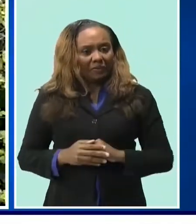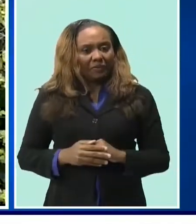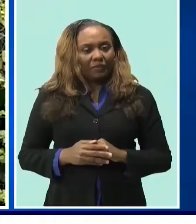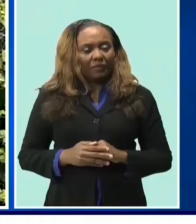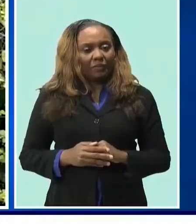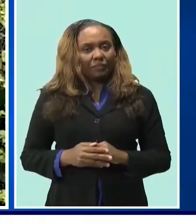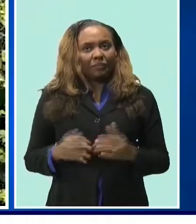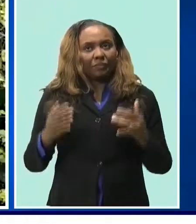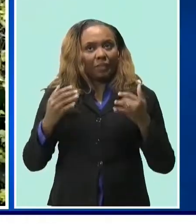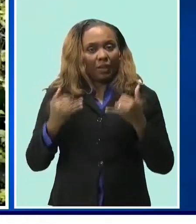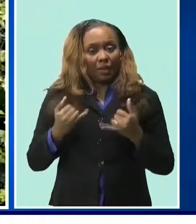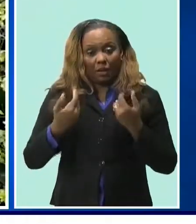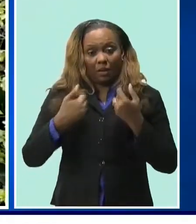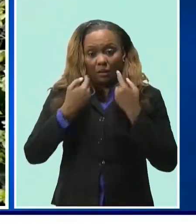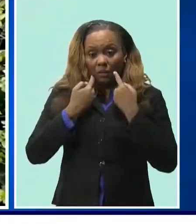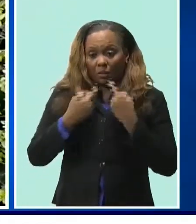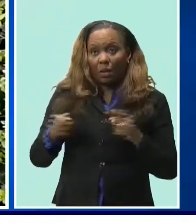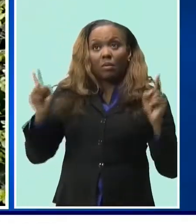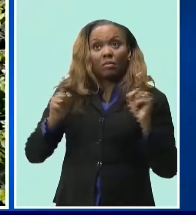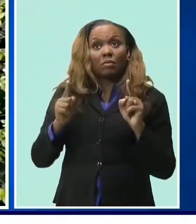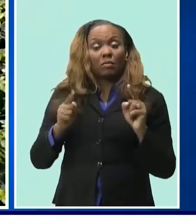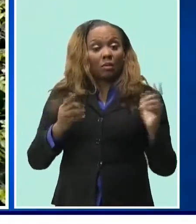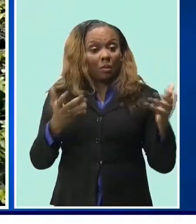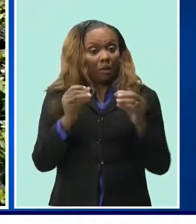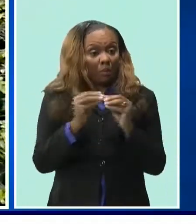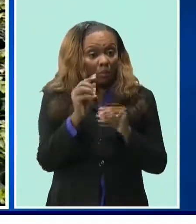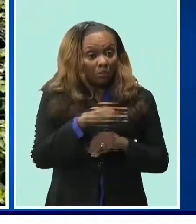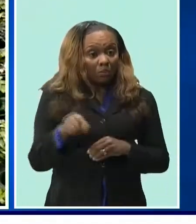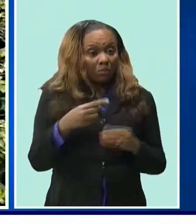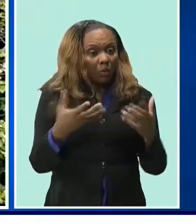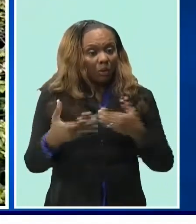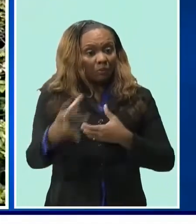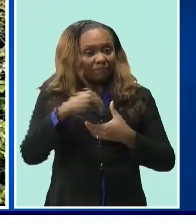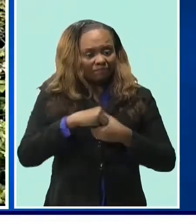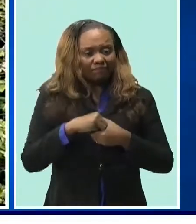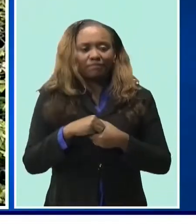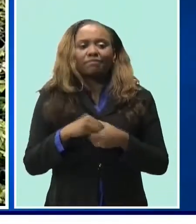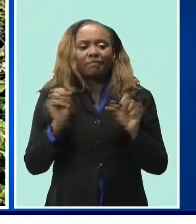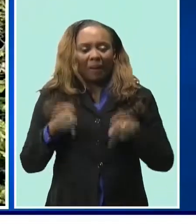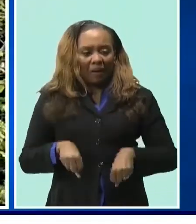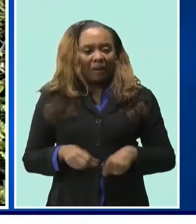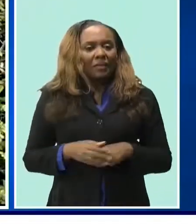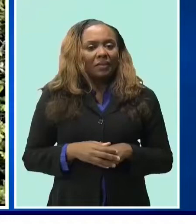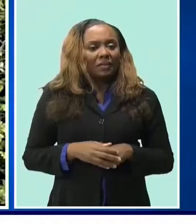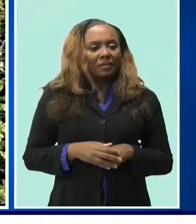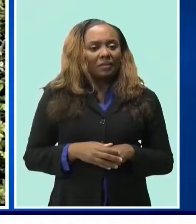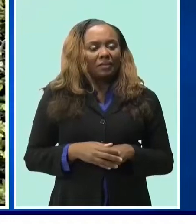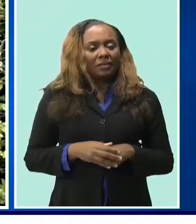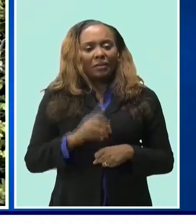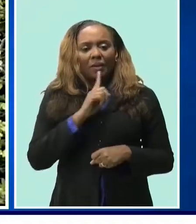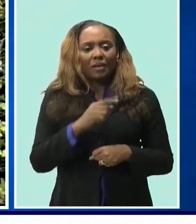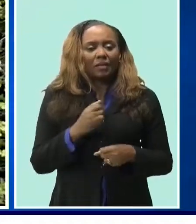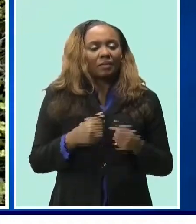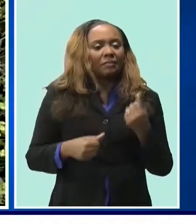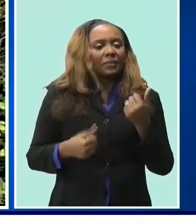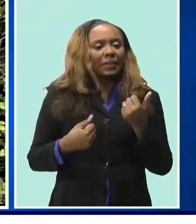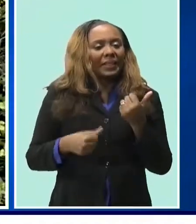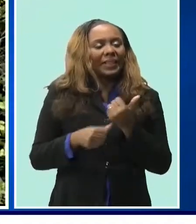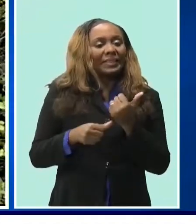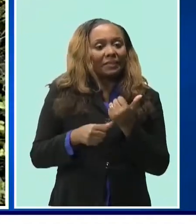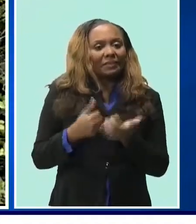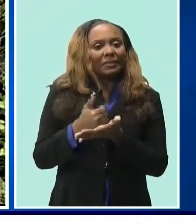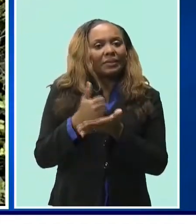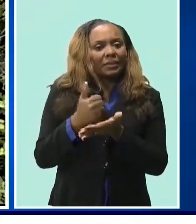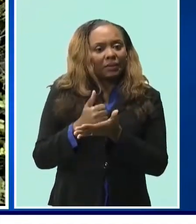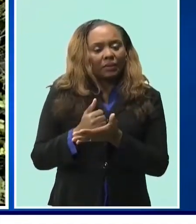today now and announcing it to the general public so that more of you can be involved in the activities that we're doing and provide greater assistance to other families who are now making themselves